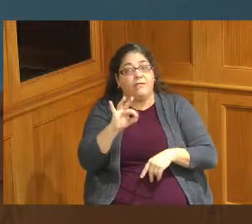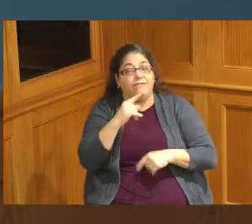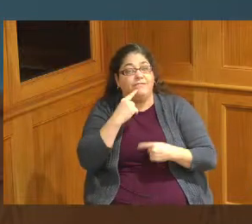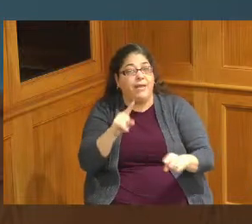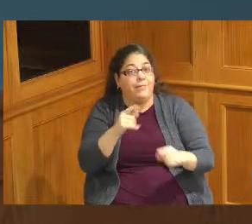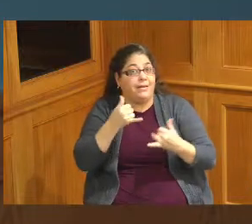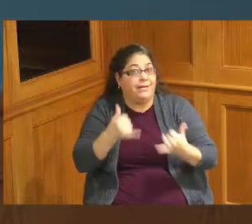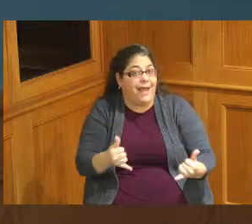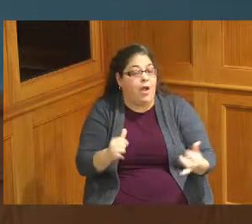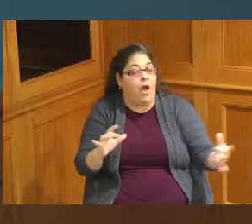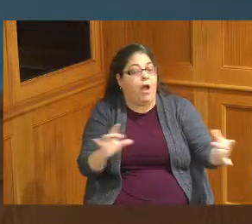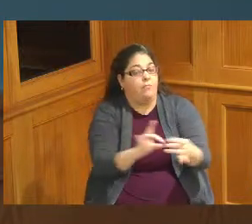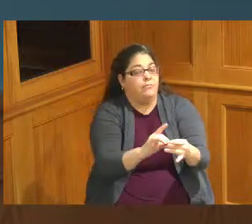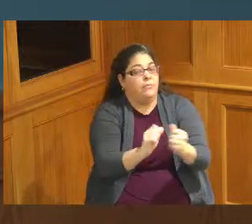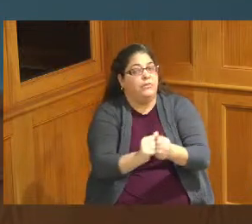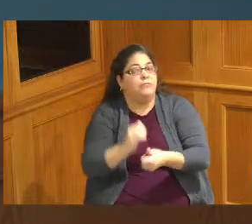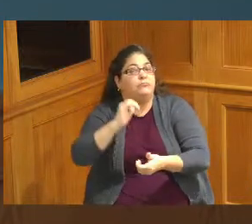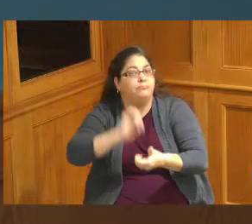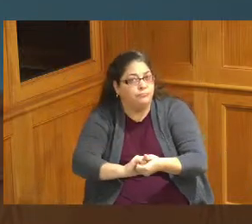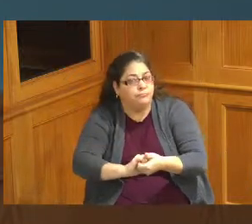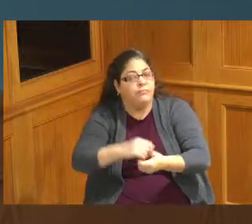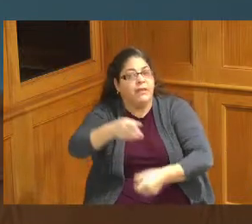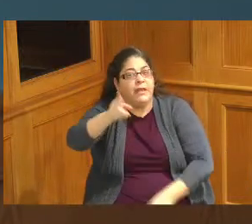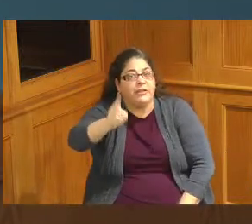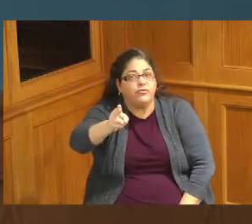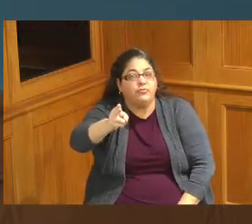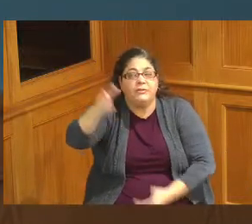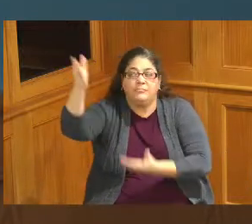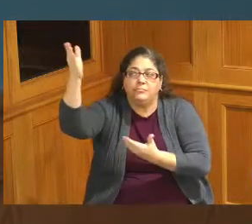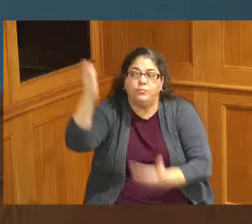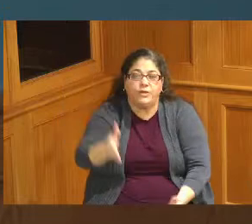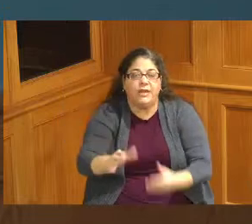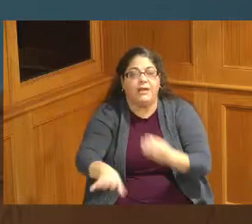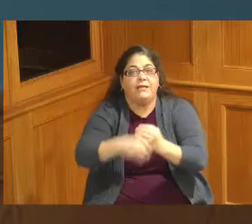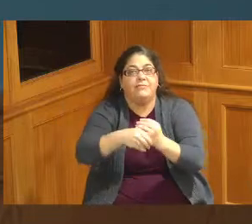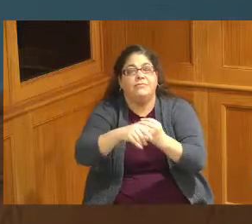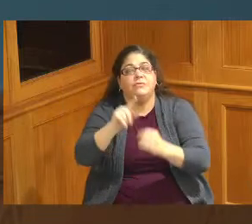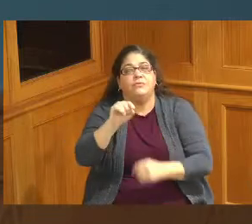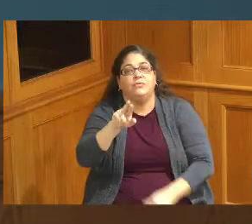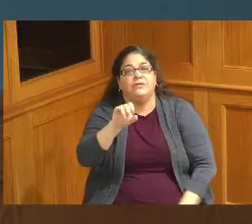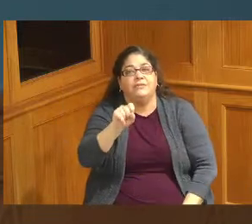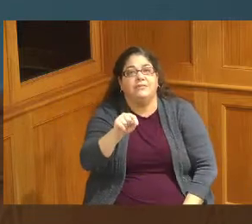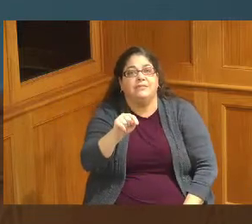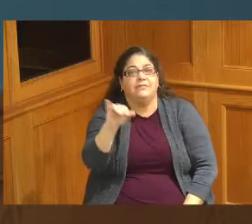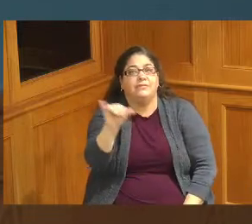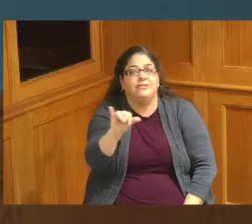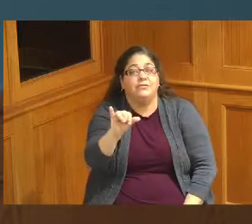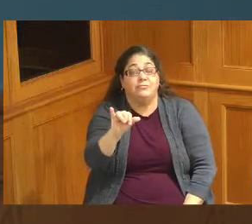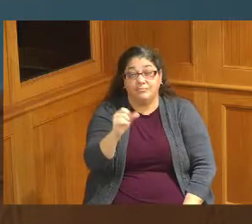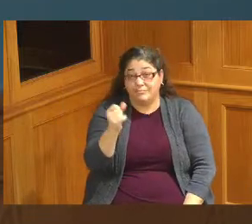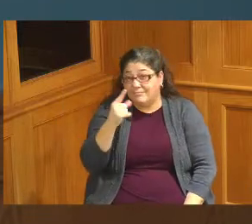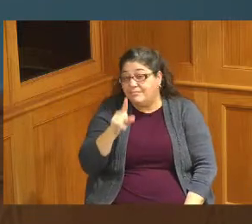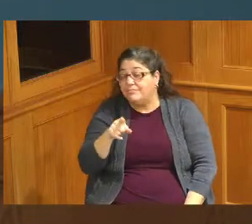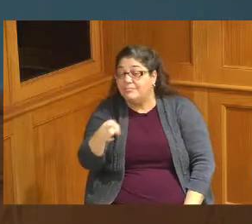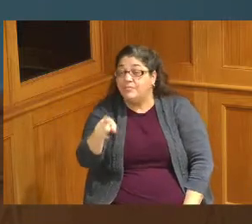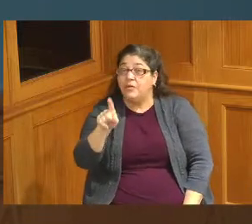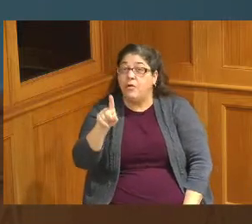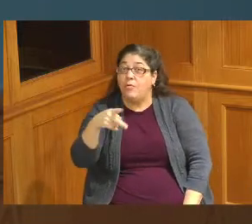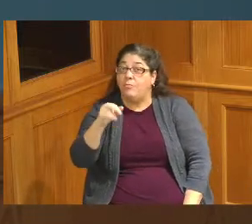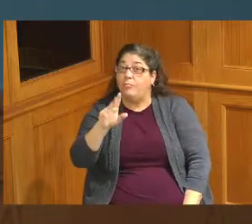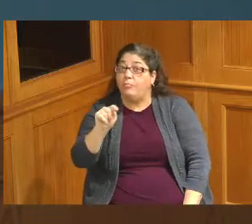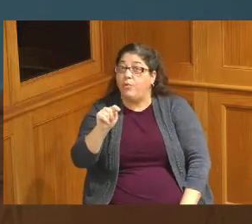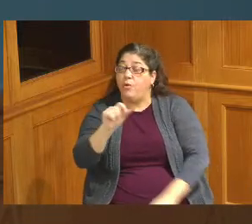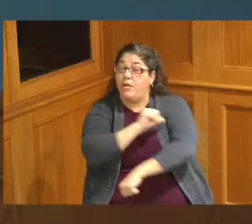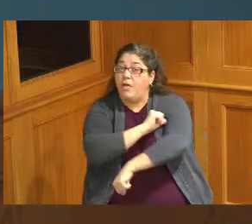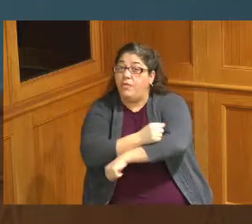connected with the history and bringing tourists in as well. So my point is, if the Port Authority is 1.8 every